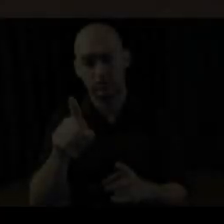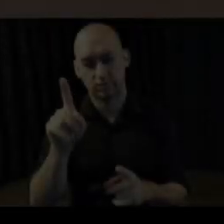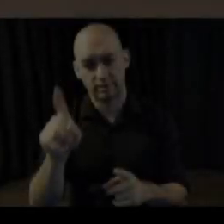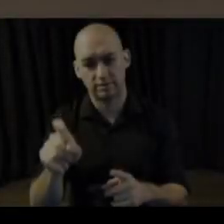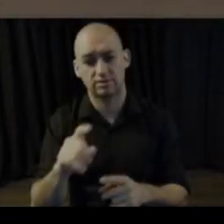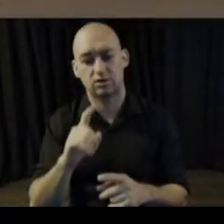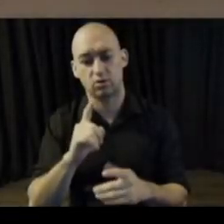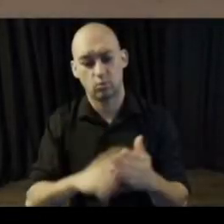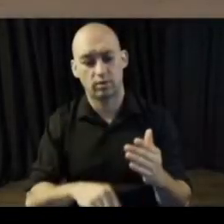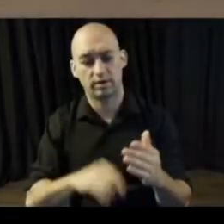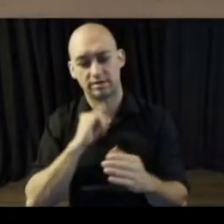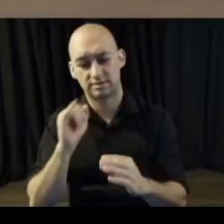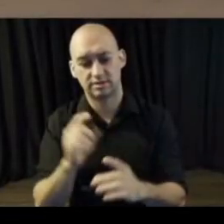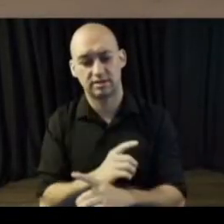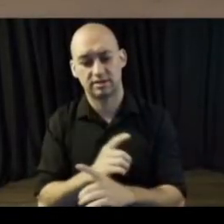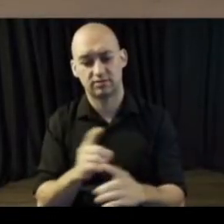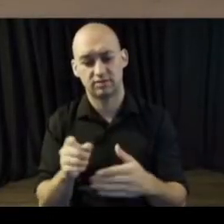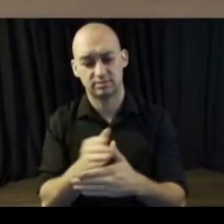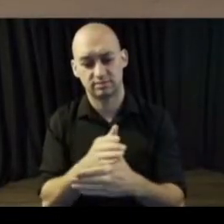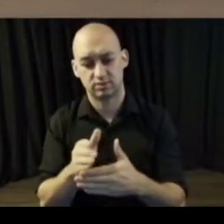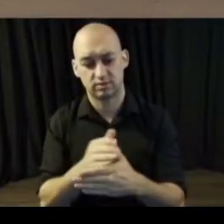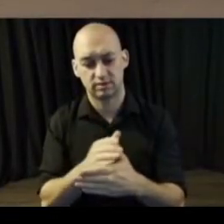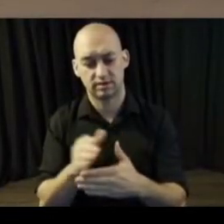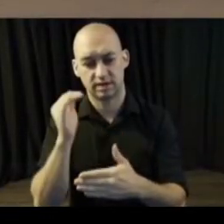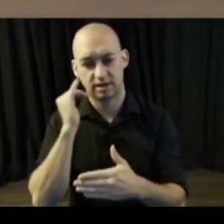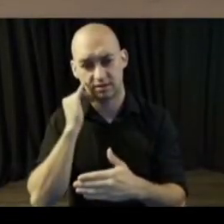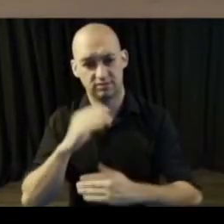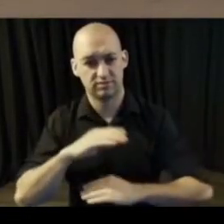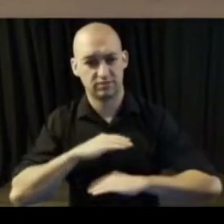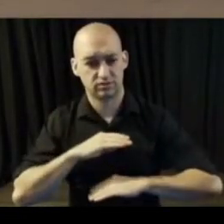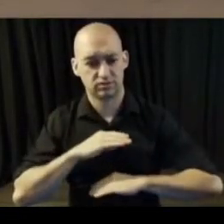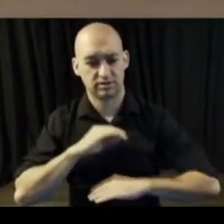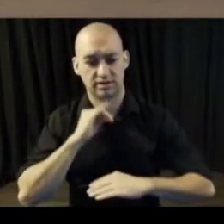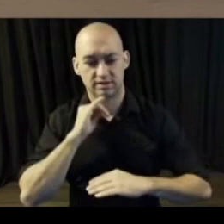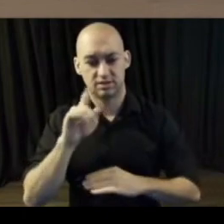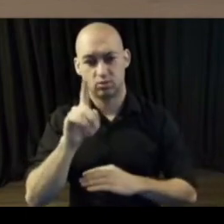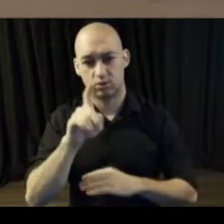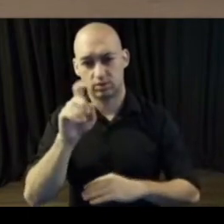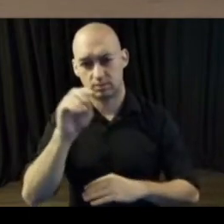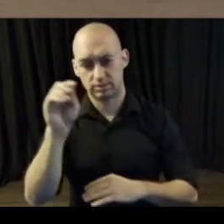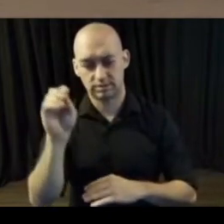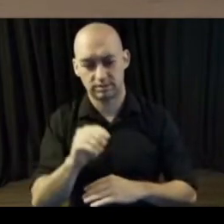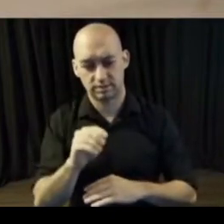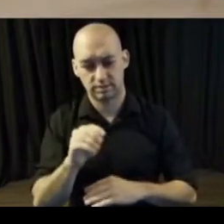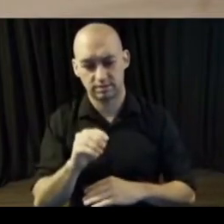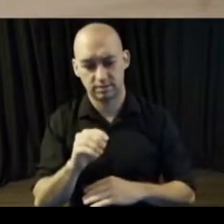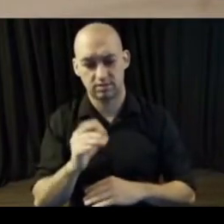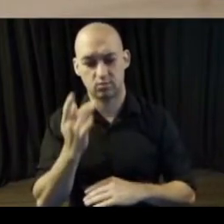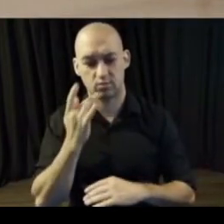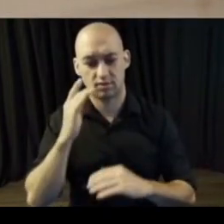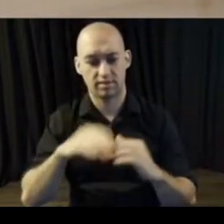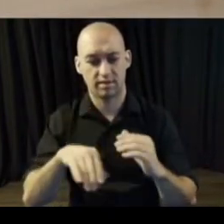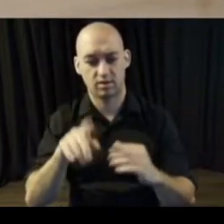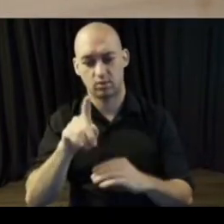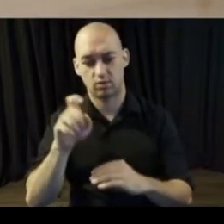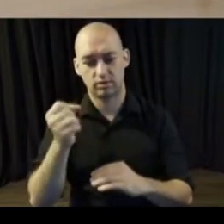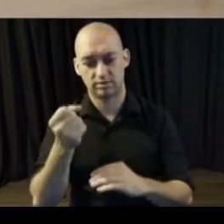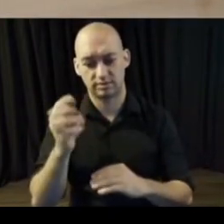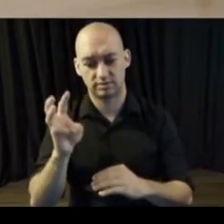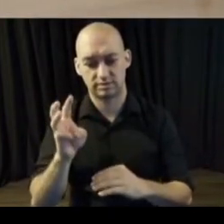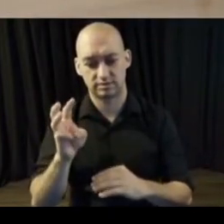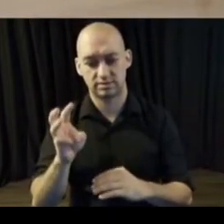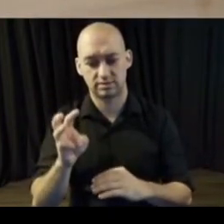difference between if sufficiency were to be 100%. Right, because I'm not suggesting we go below 100, right. Never. So just